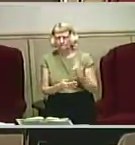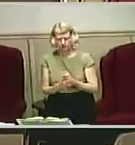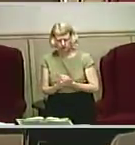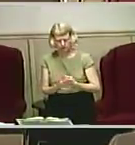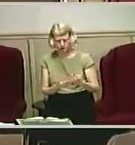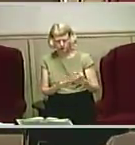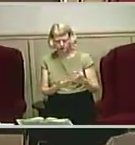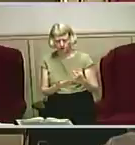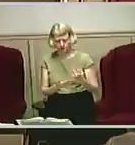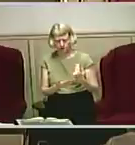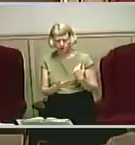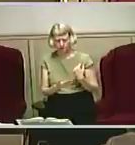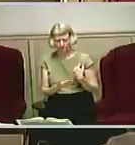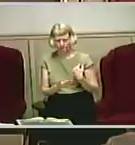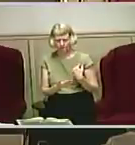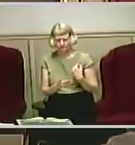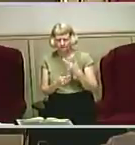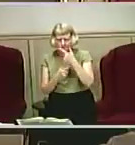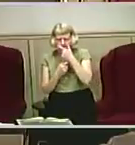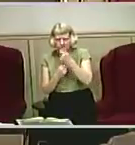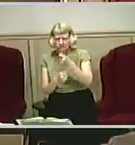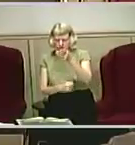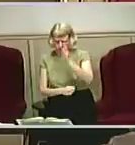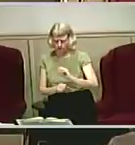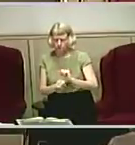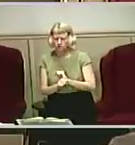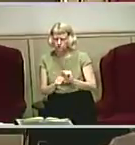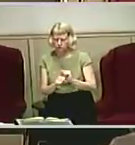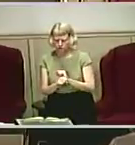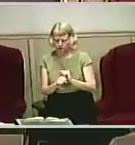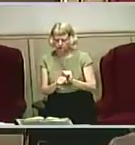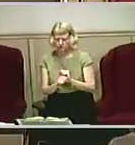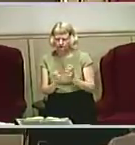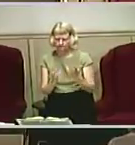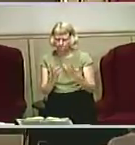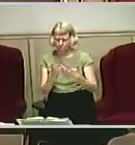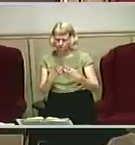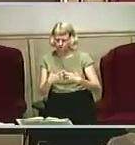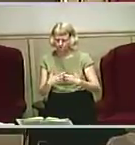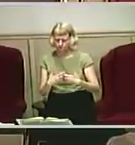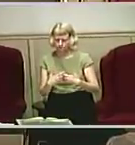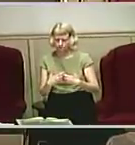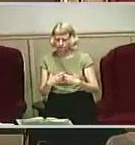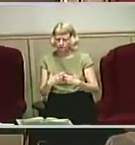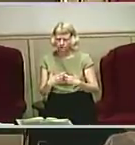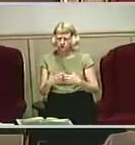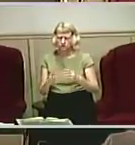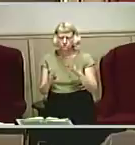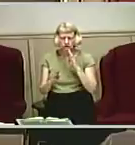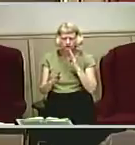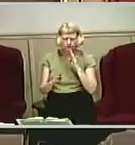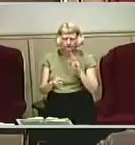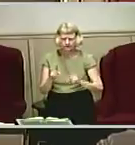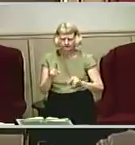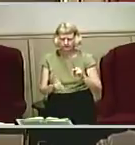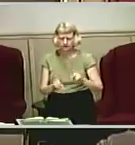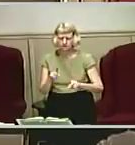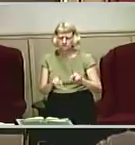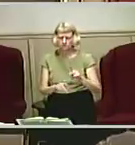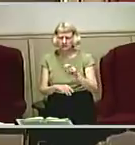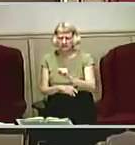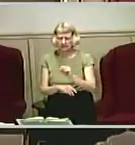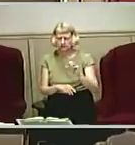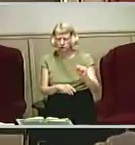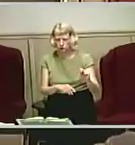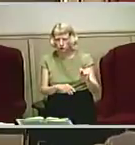thought, isn't it interesting how God works? And I think even talking to other people, it worked from Sunday school